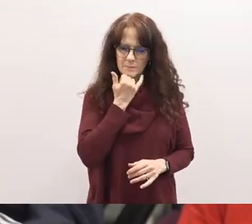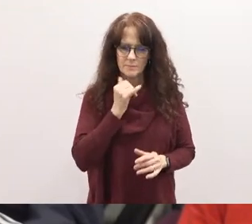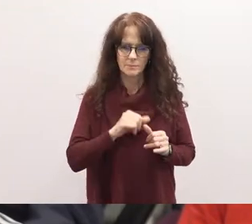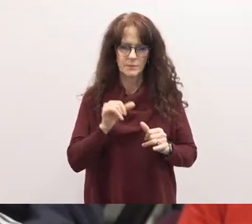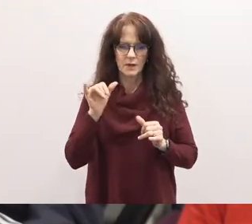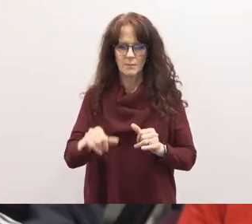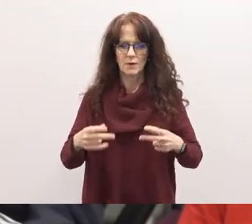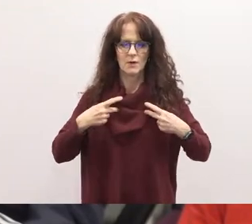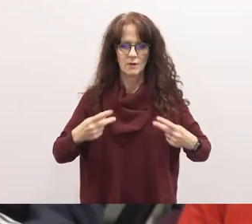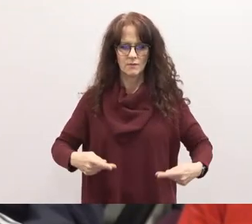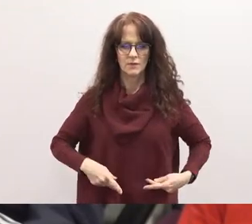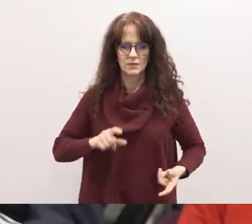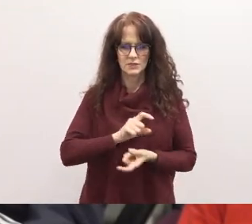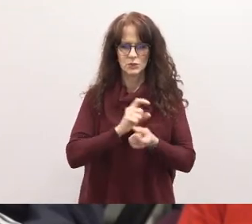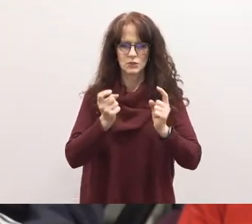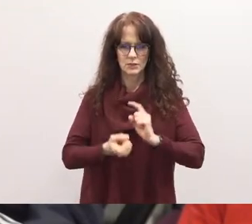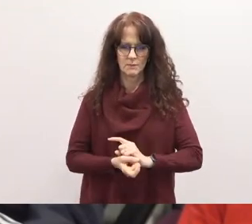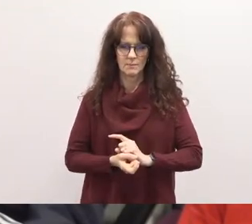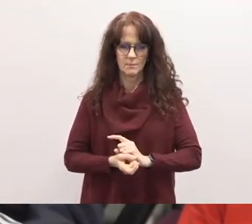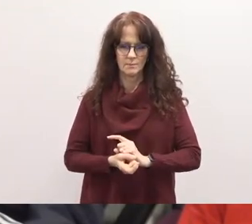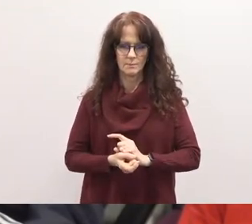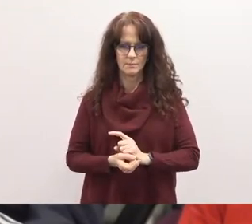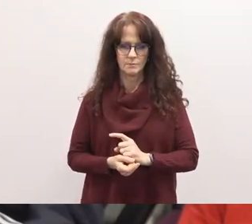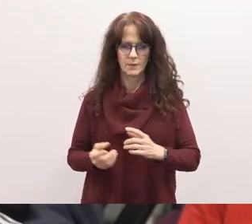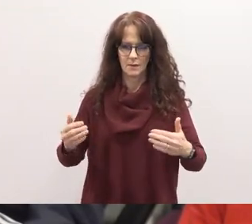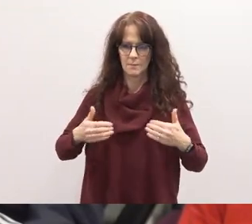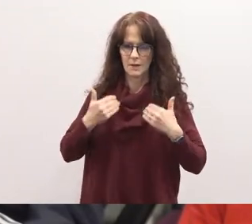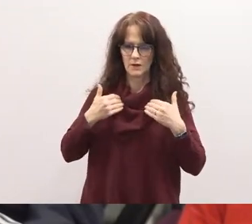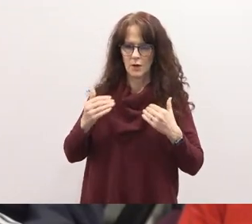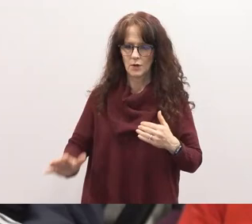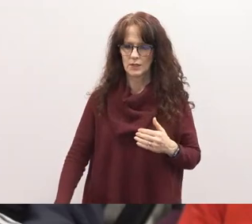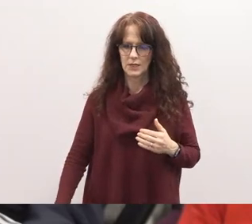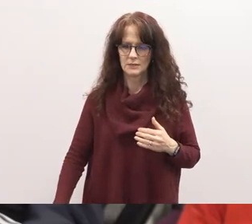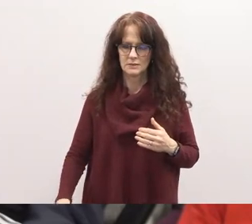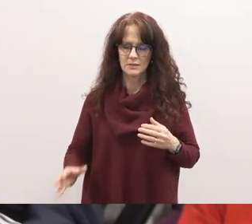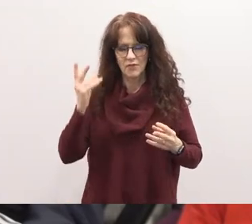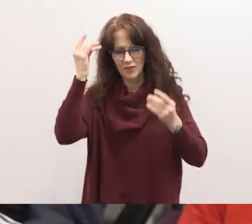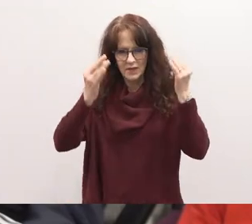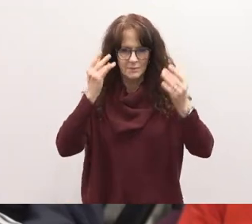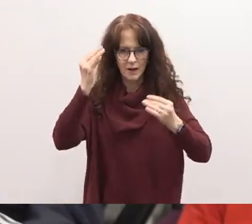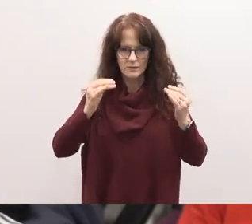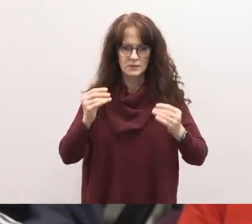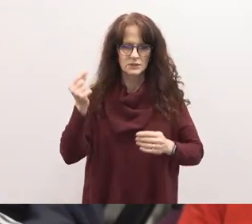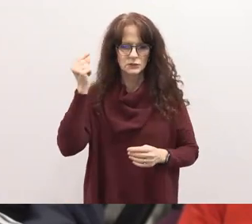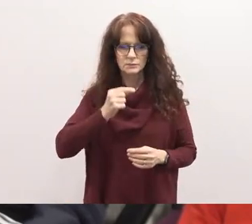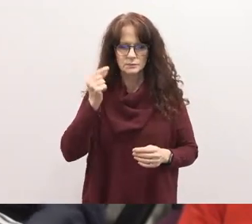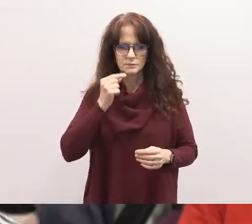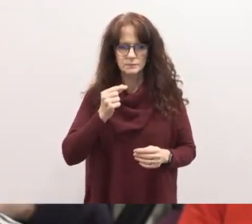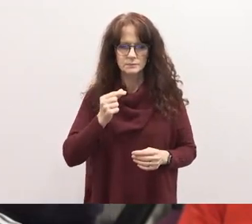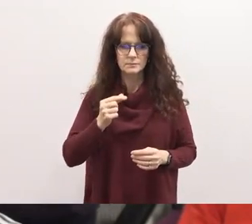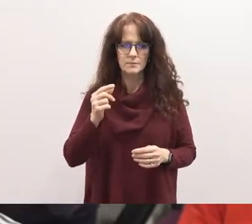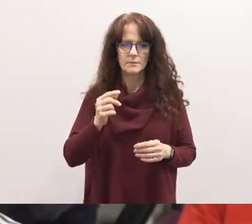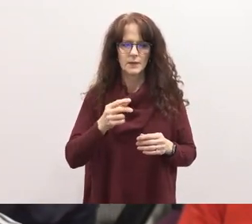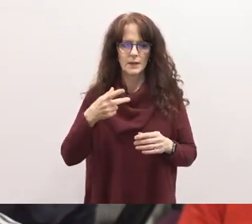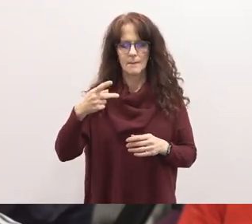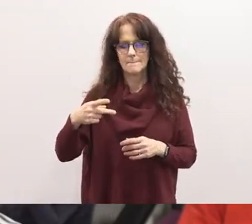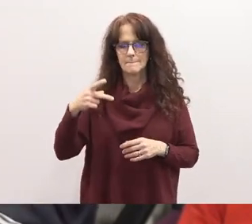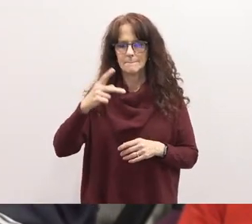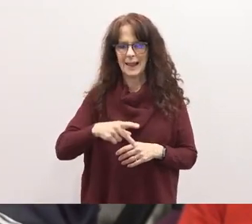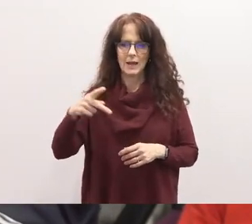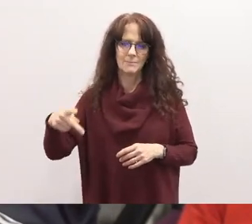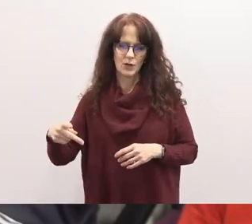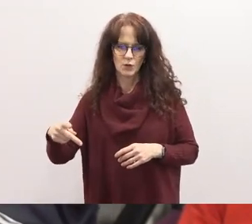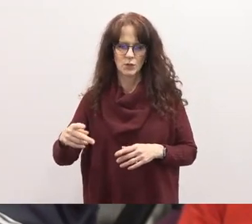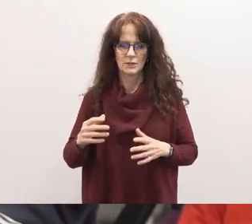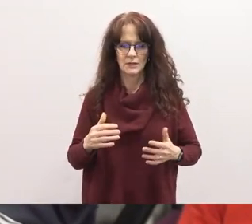permanent physical changes. And what about younger kids who question their gender? Well, Planned Parenthood has a plan for them, too. It's